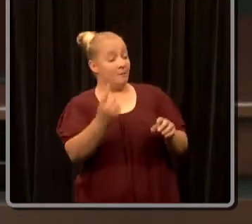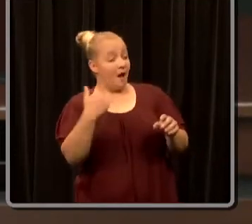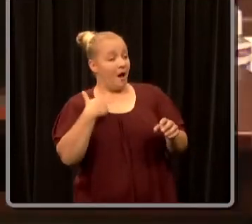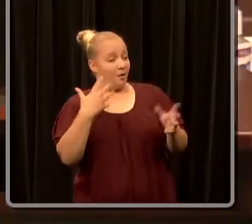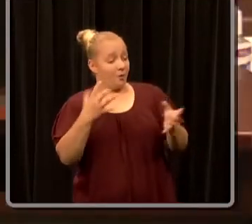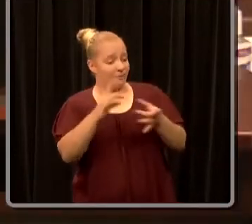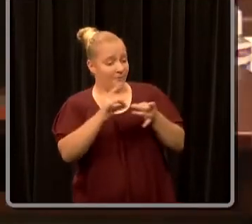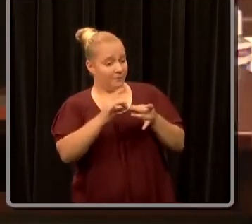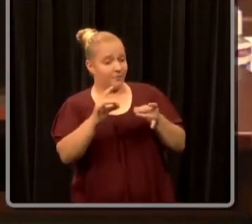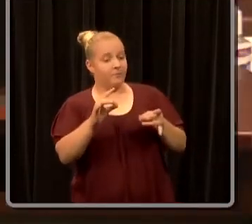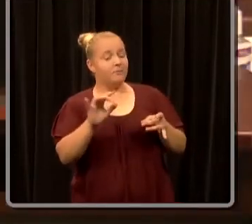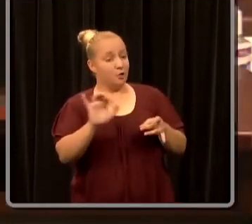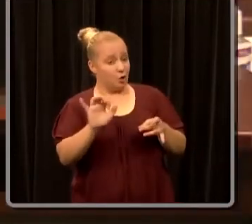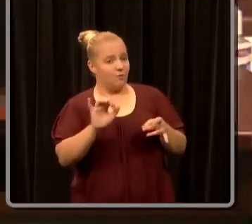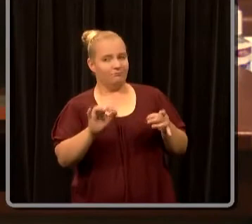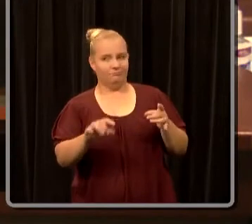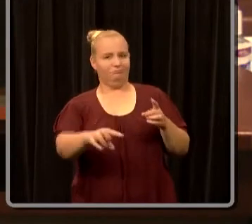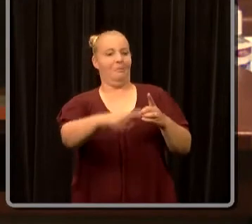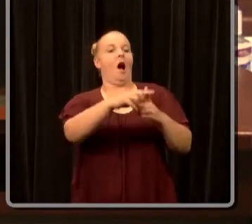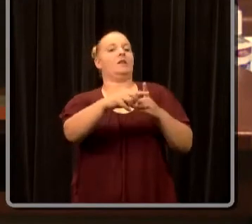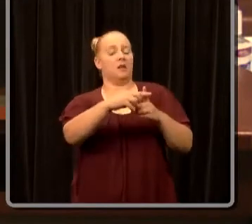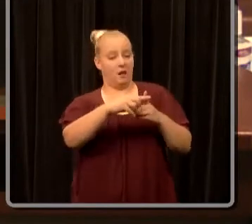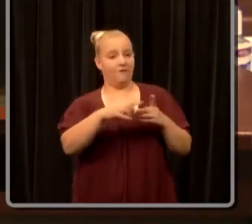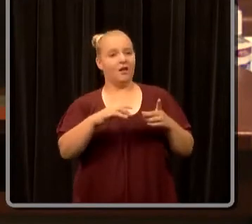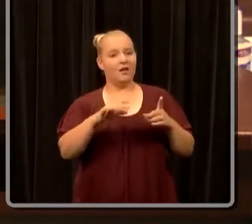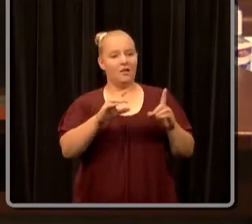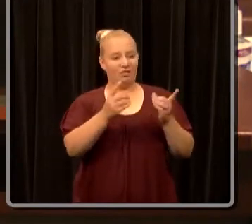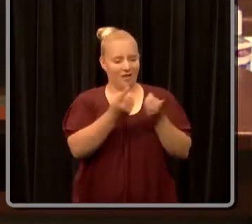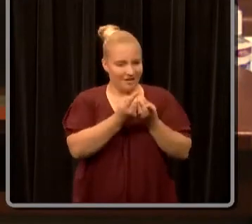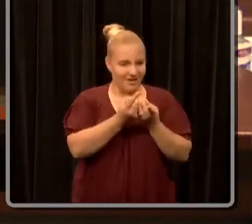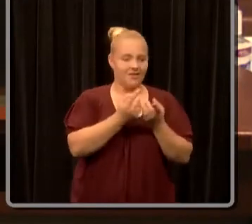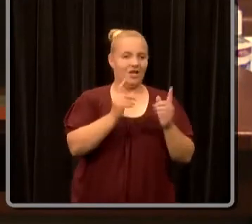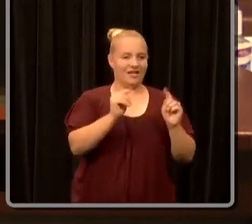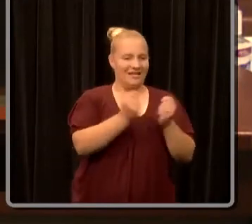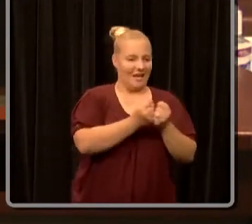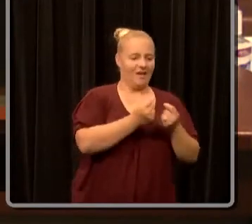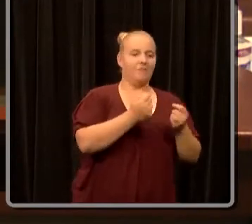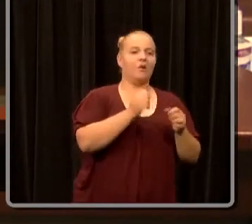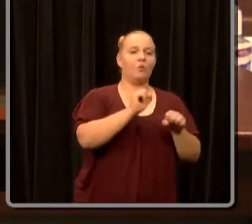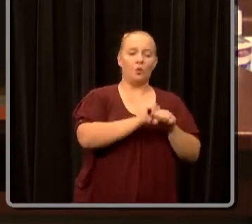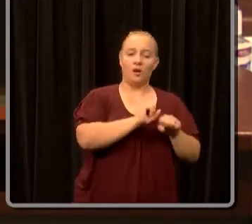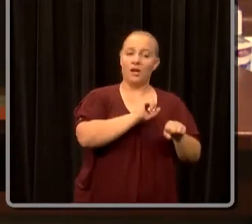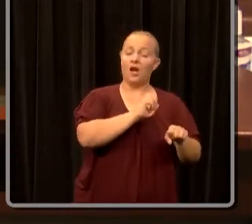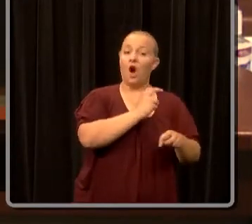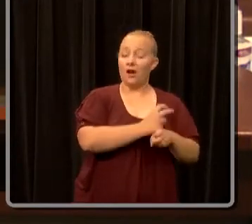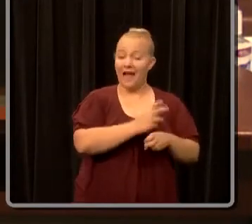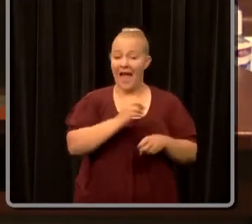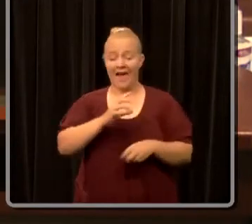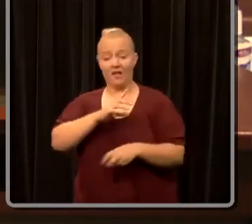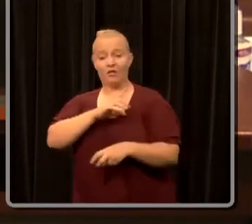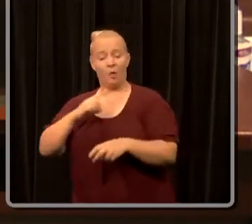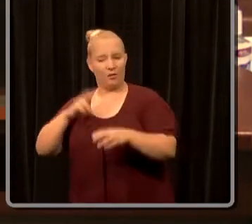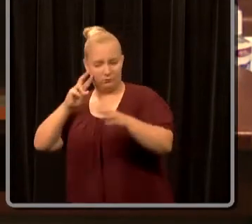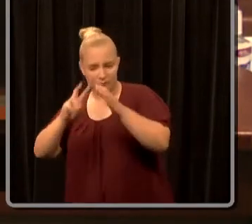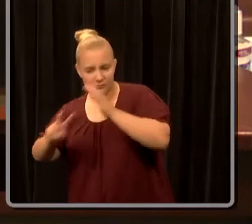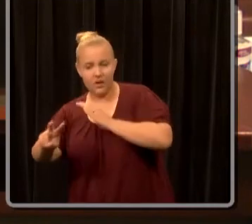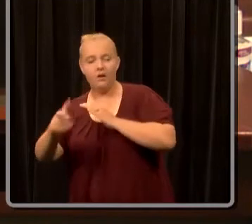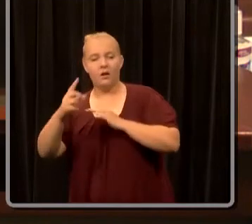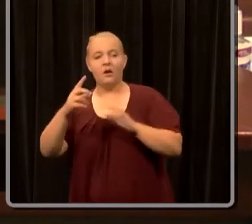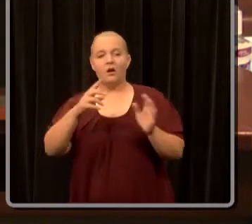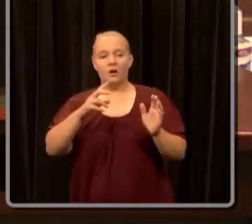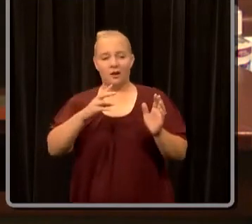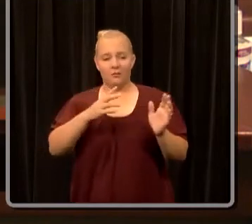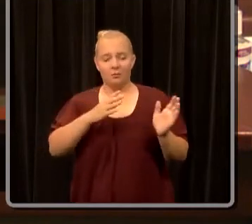too that's positive, is really the districts and this team's effort, and also the foresight of the board, that, as we prepare for bond issues